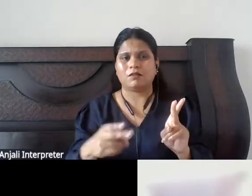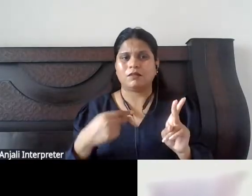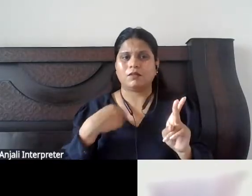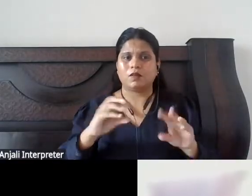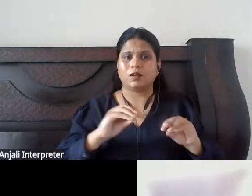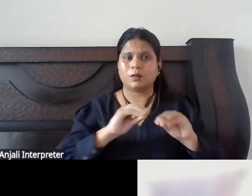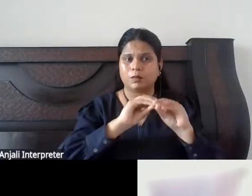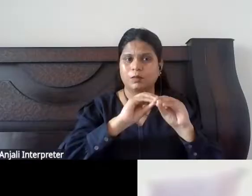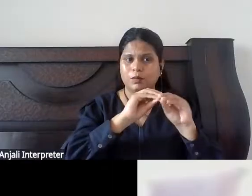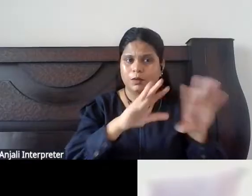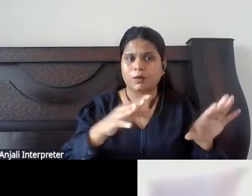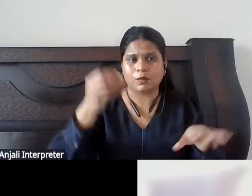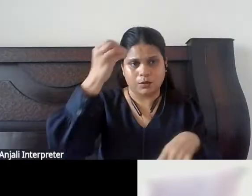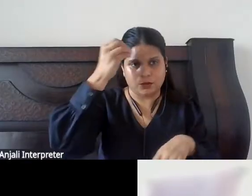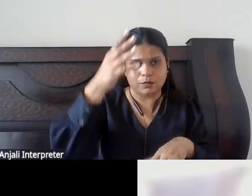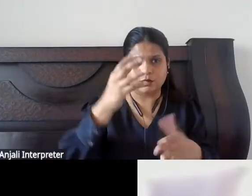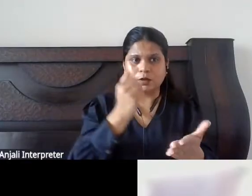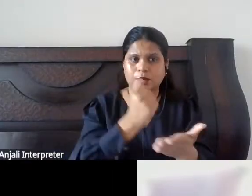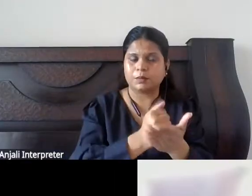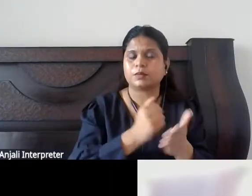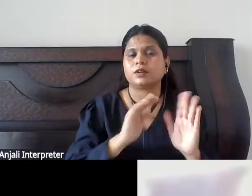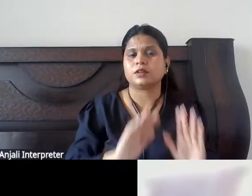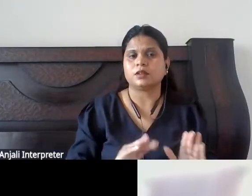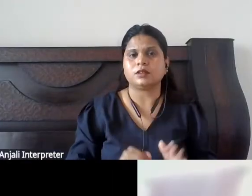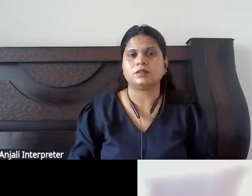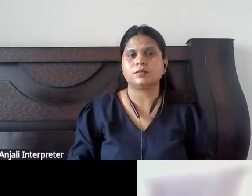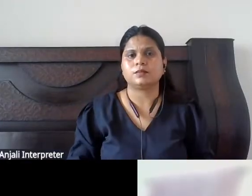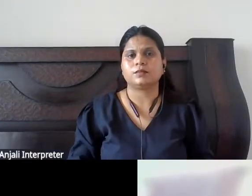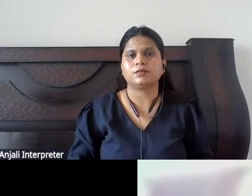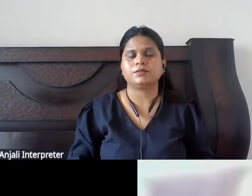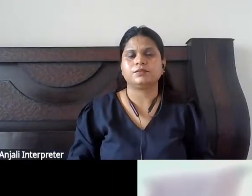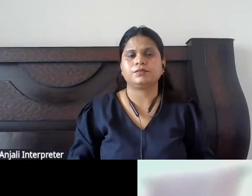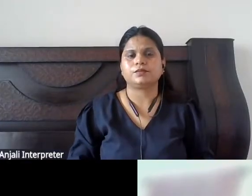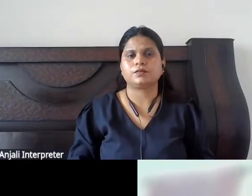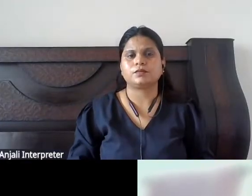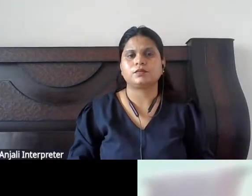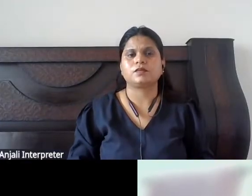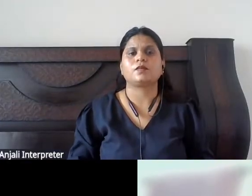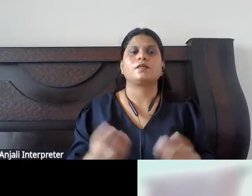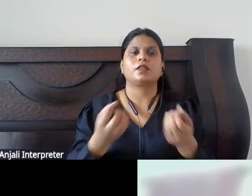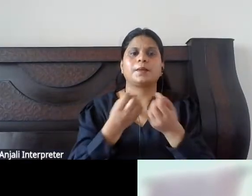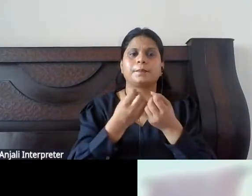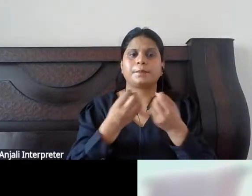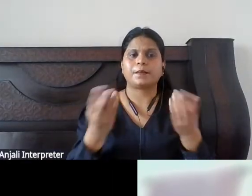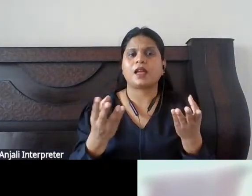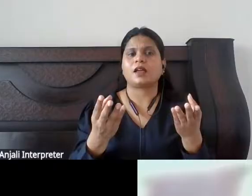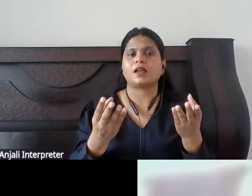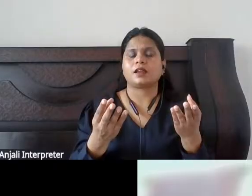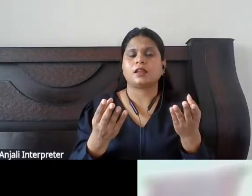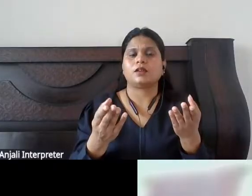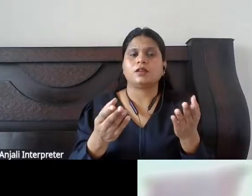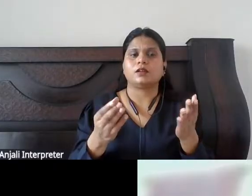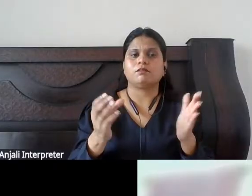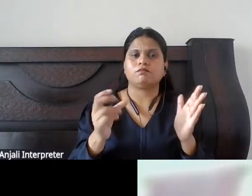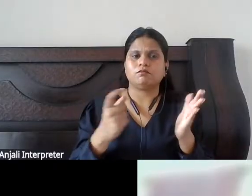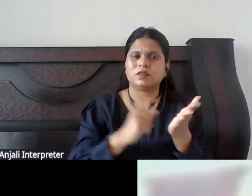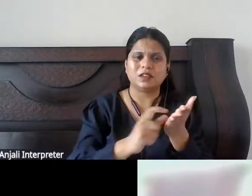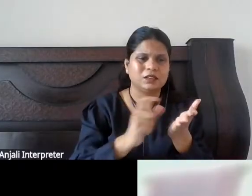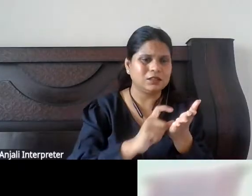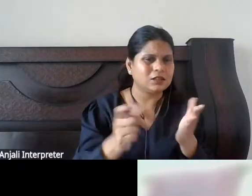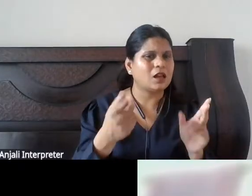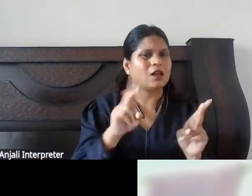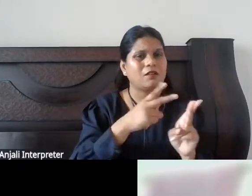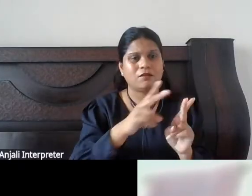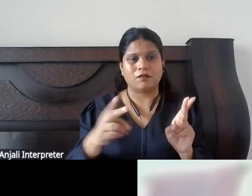mobilizing person with disabilities through various channels so that uh, everyone